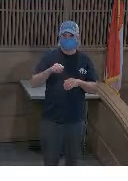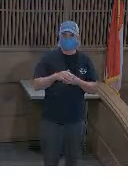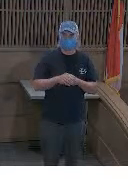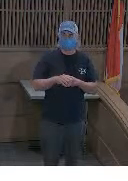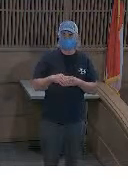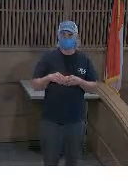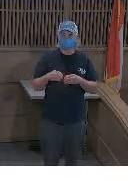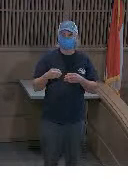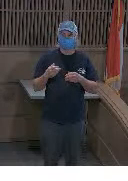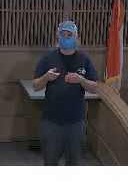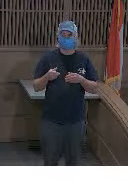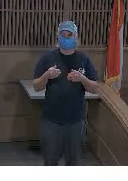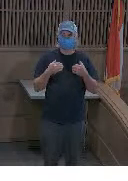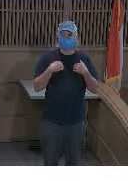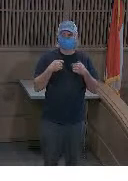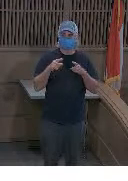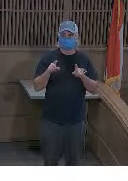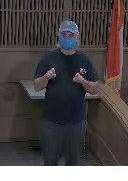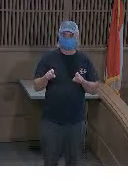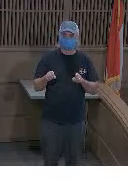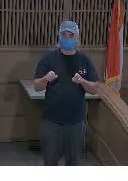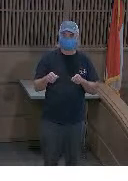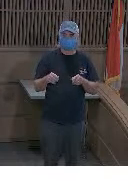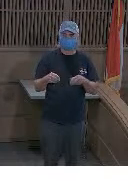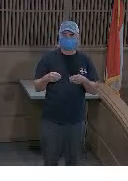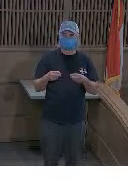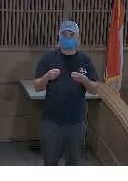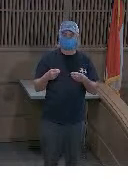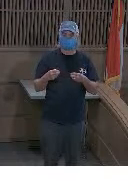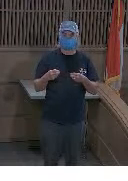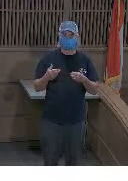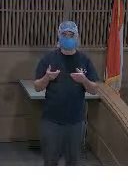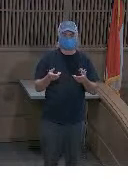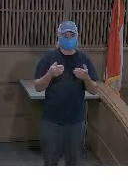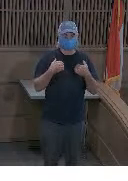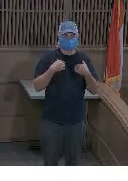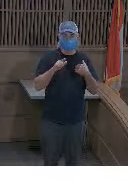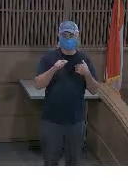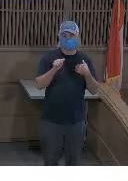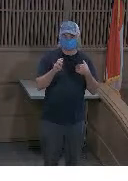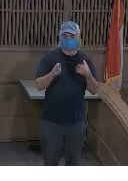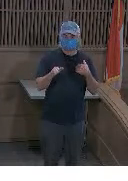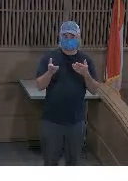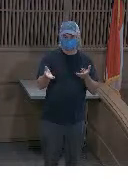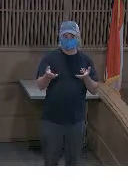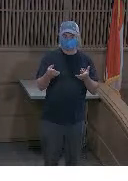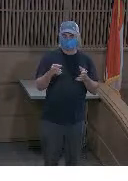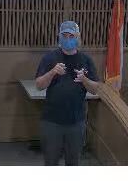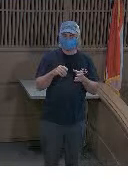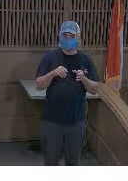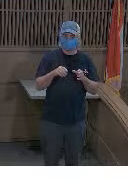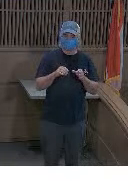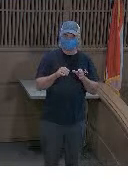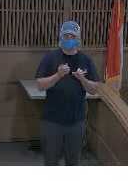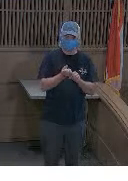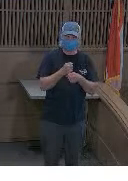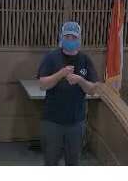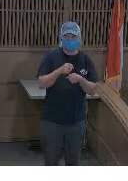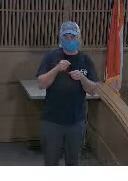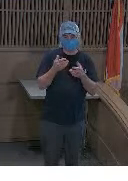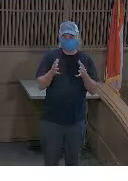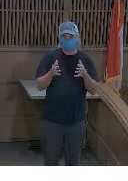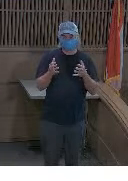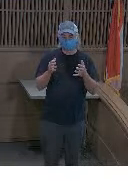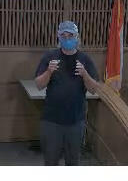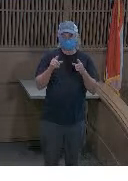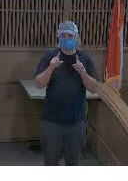testing materials, and they also have a laboratory where they are running these tests. So you can just show